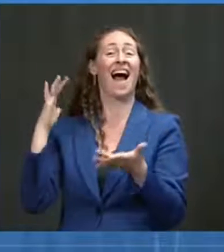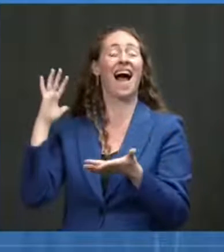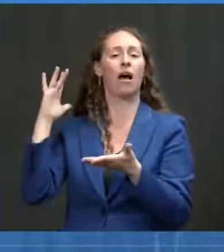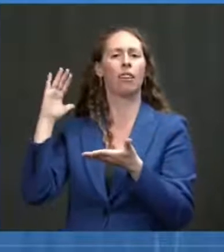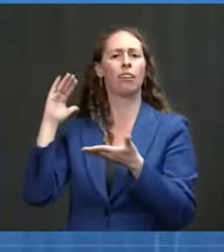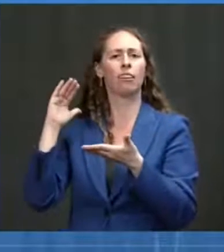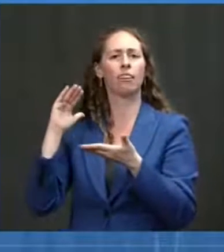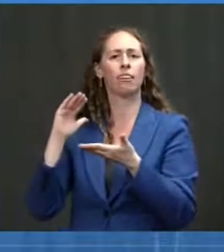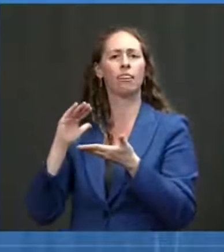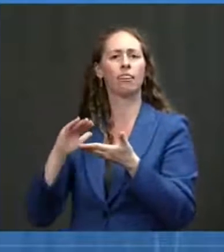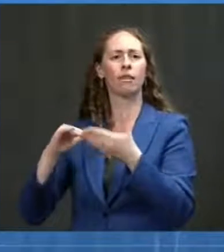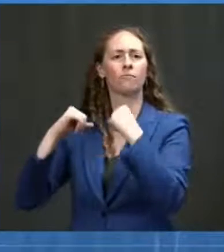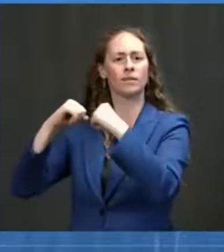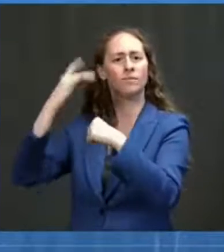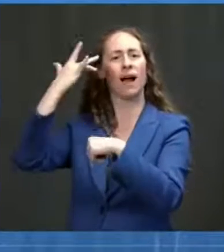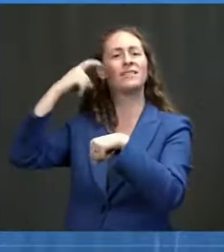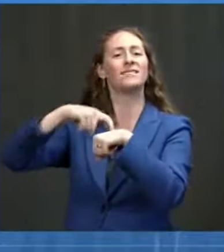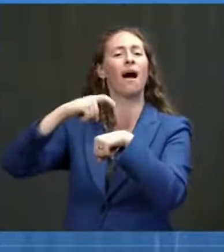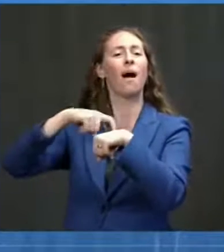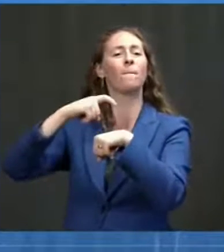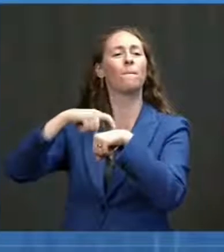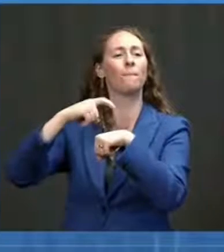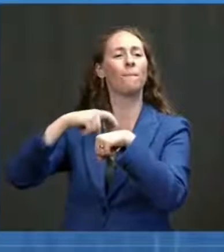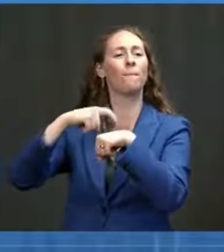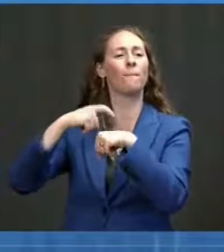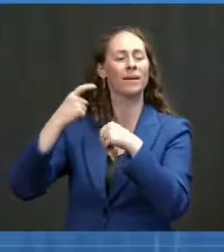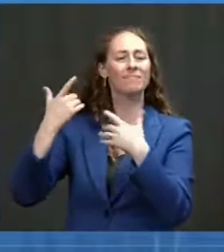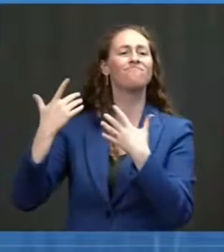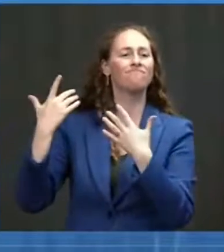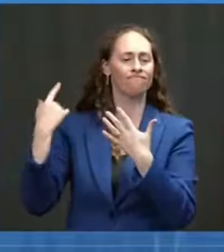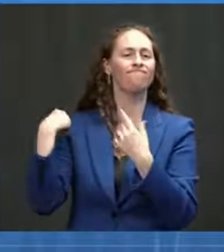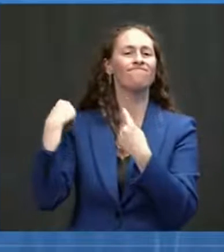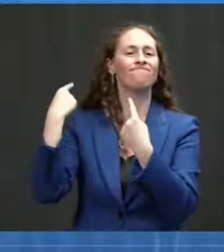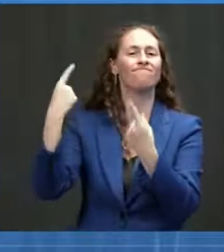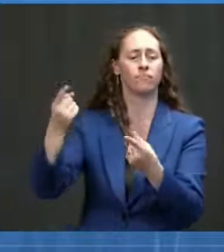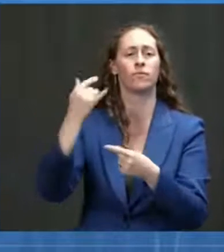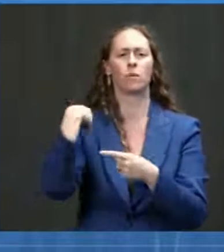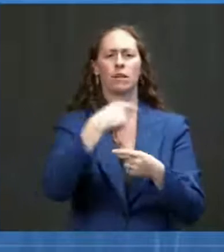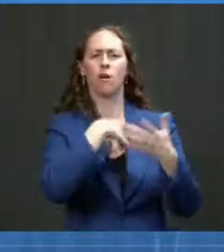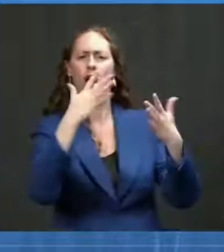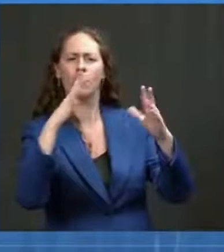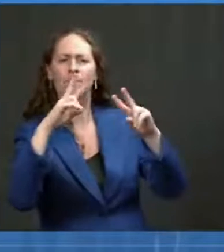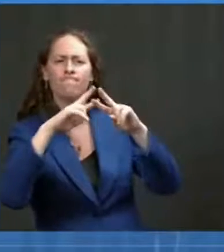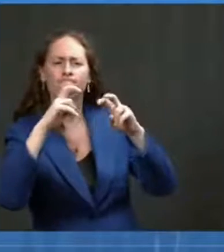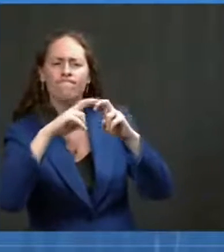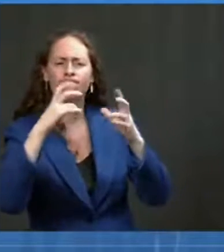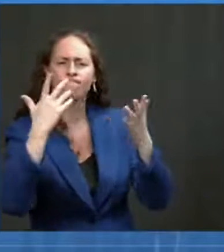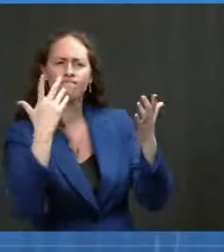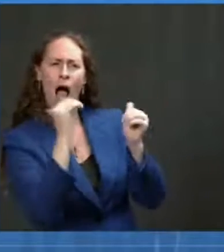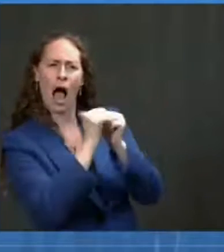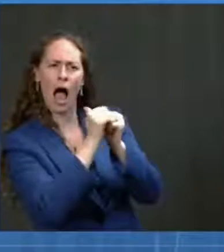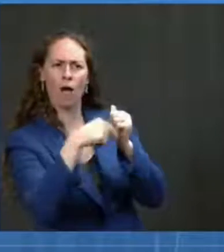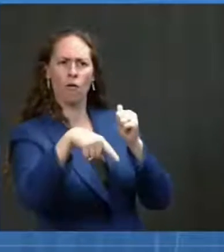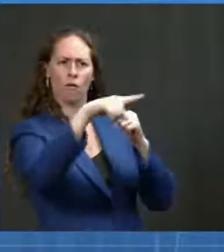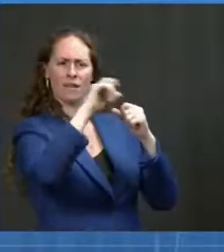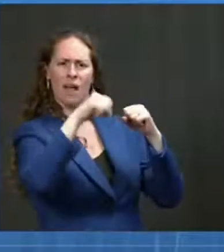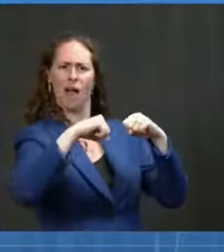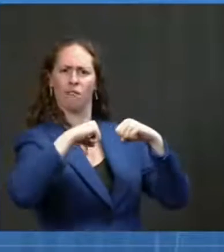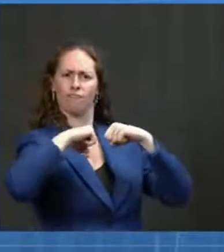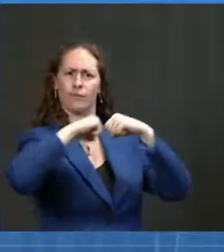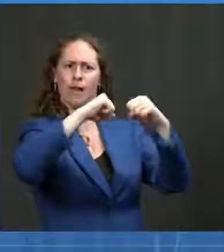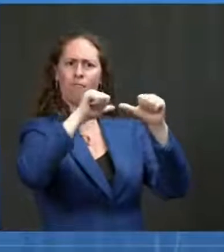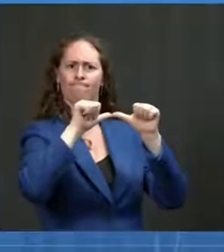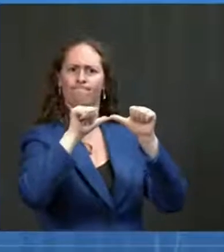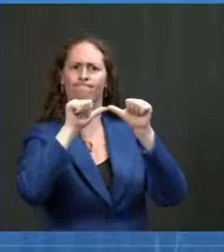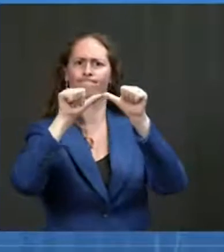from a number of cohorts in the United States and around the world to understand how long protection from the initial COVID-19